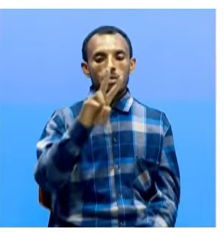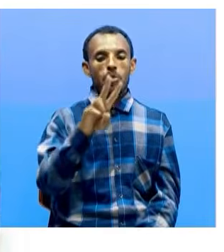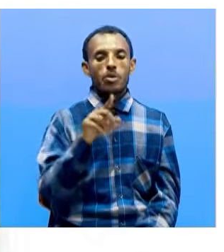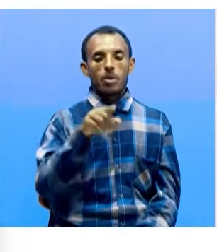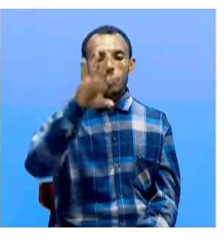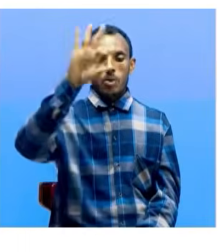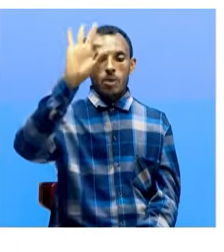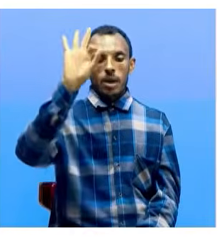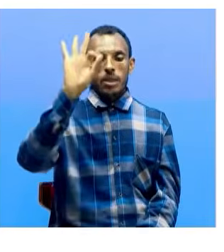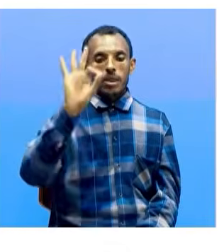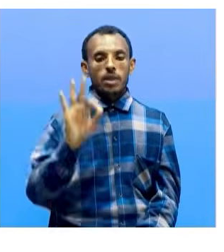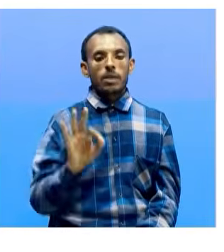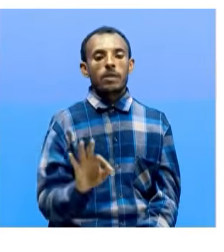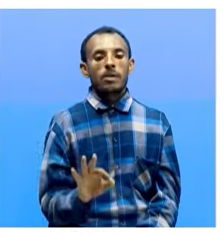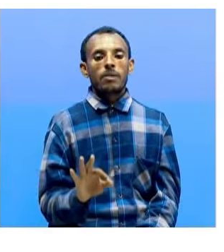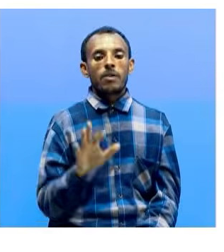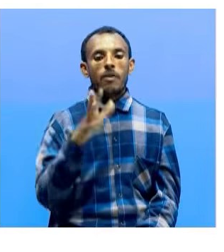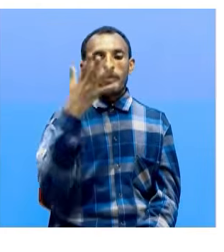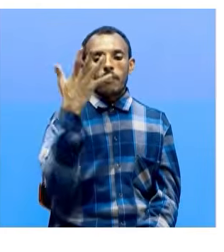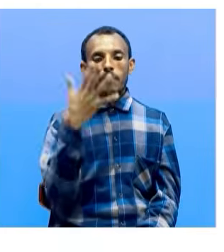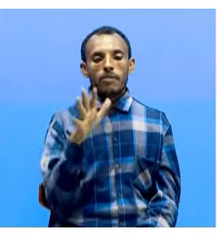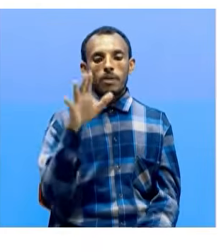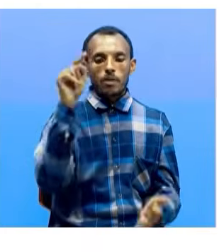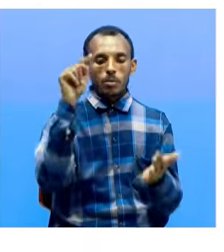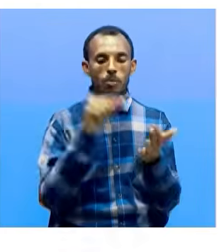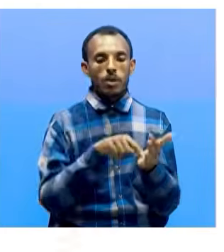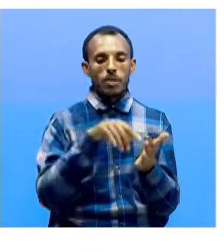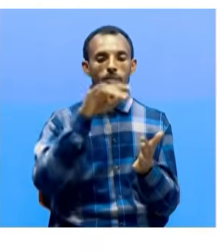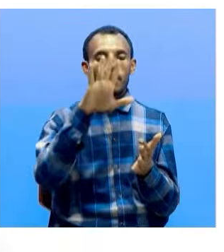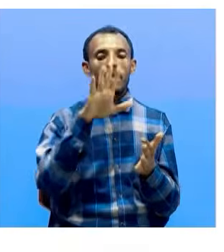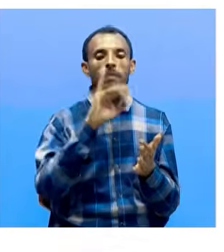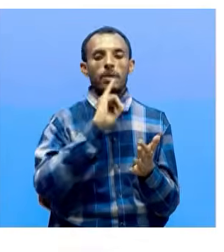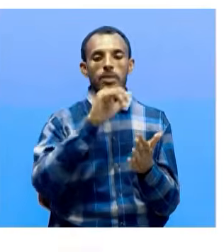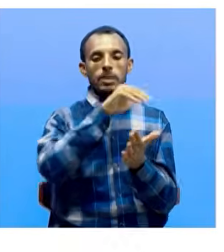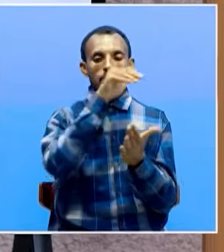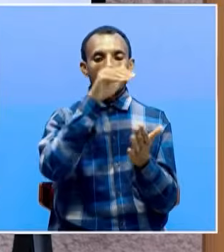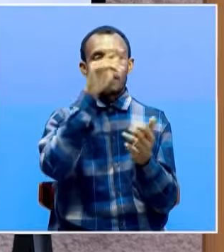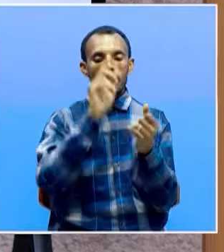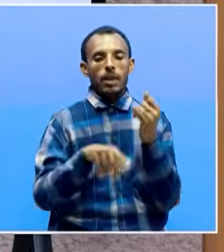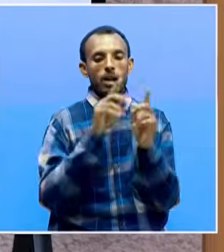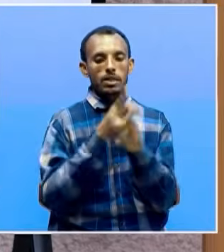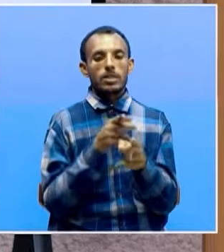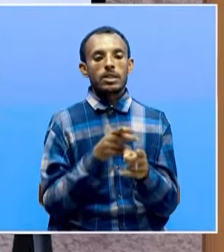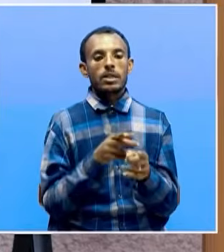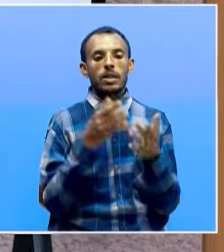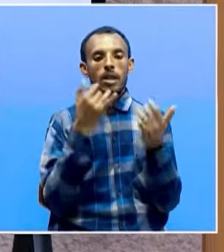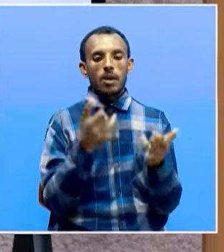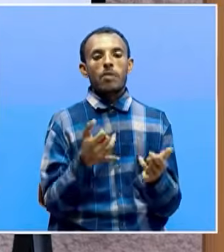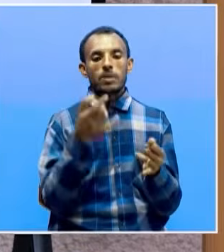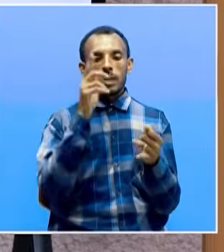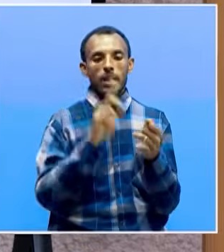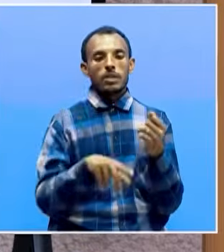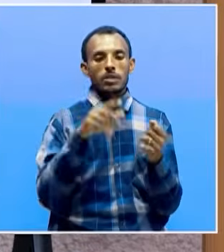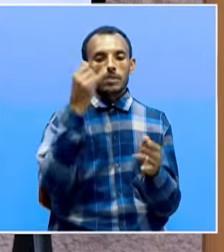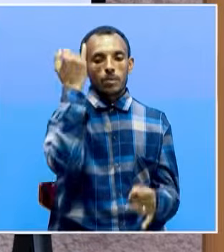have this 15.5 will be the final set. That's it. Now, the last